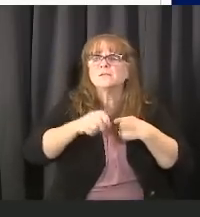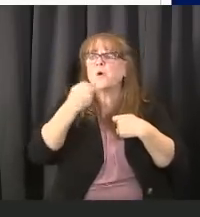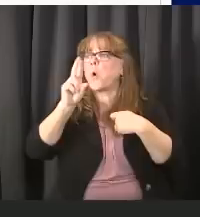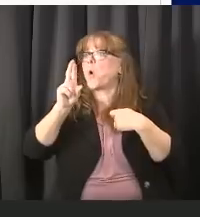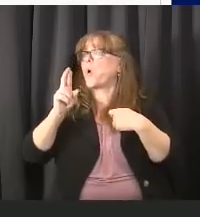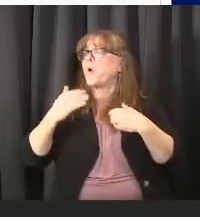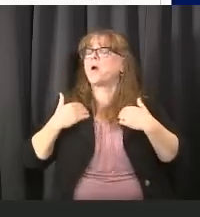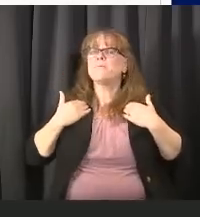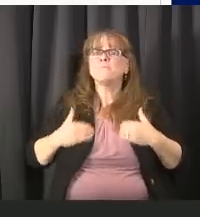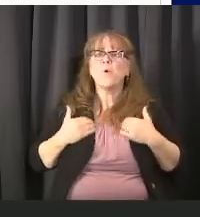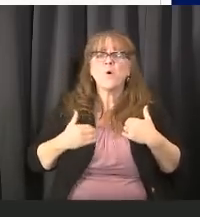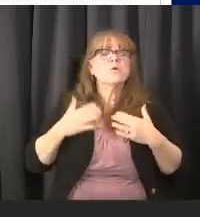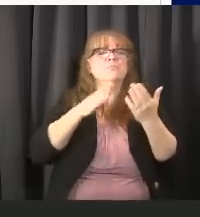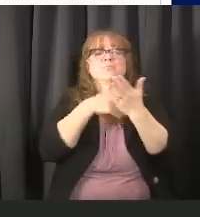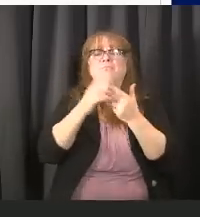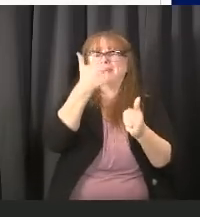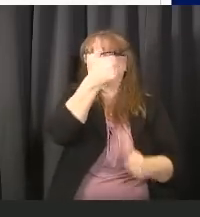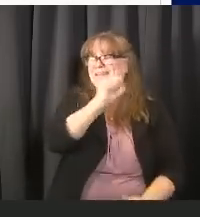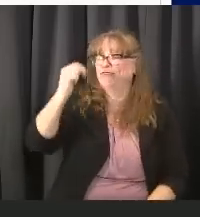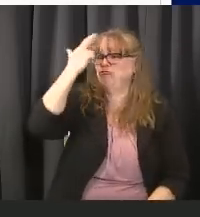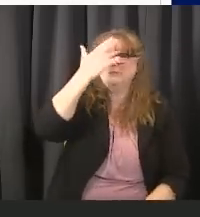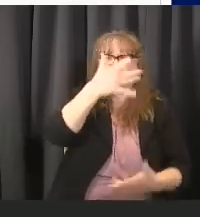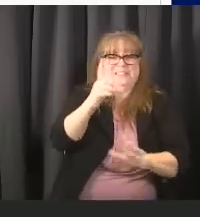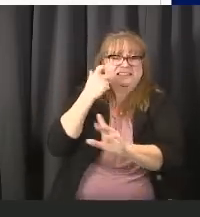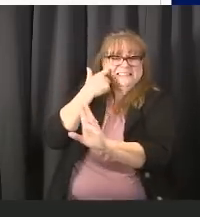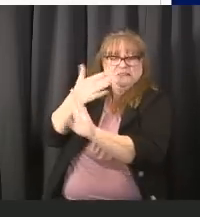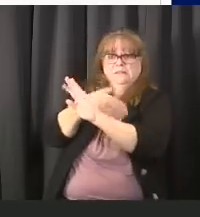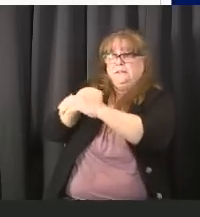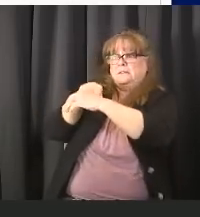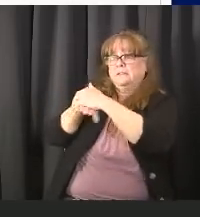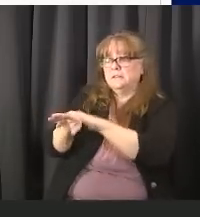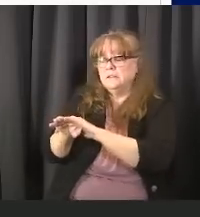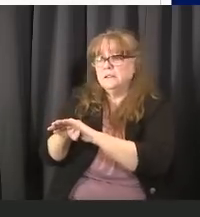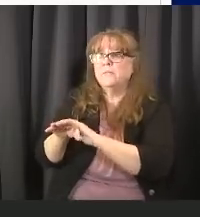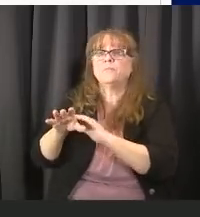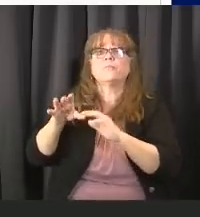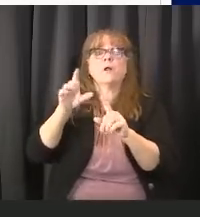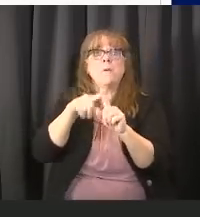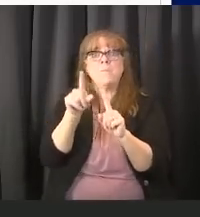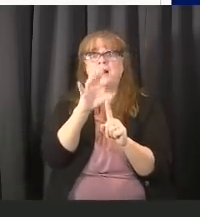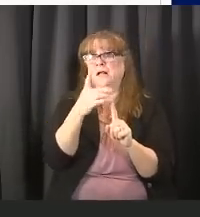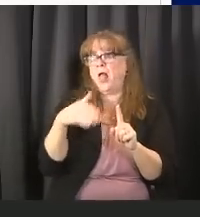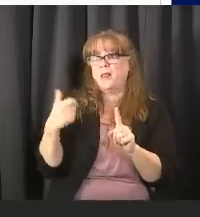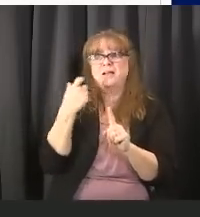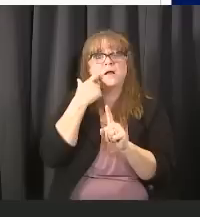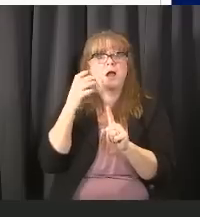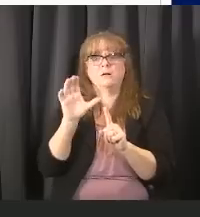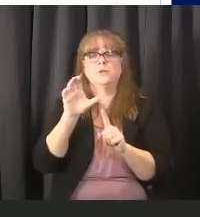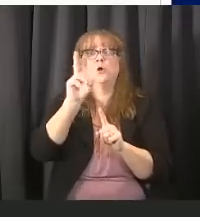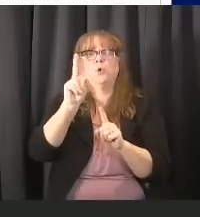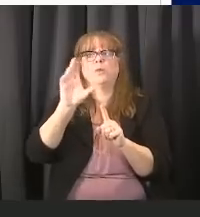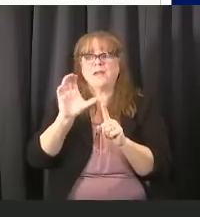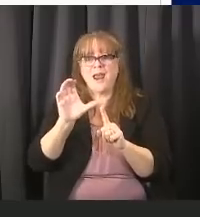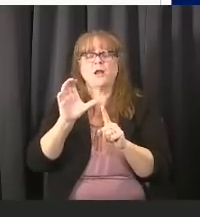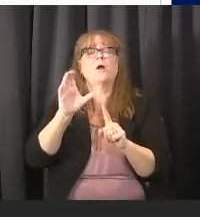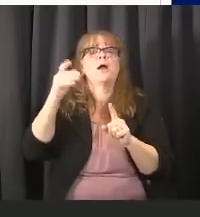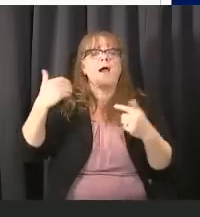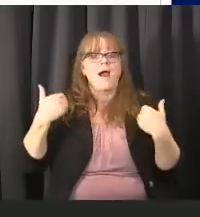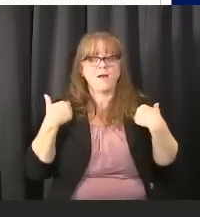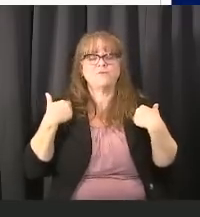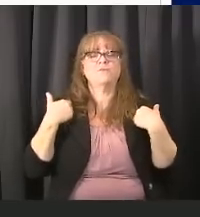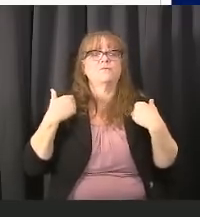why the public portal is so important. UCHealth already has theirs up. Centura will soon. Salud also serves, and all the community